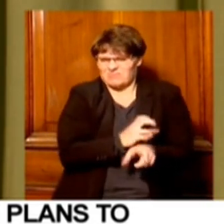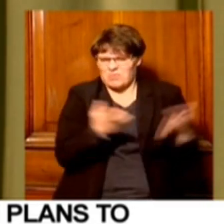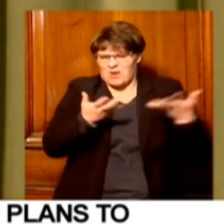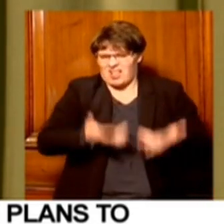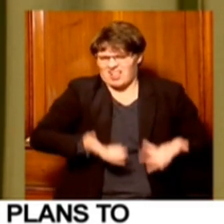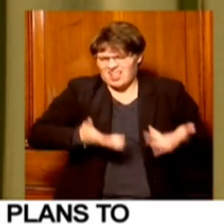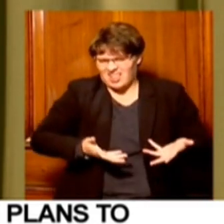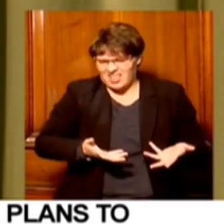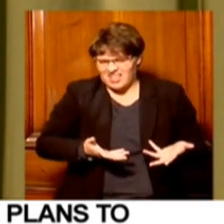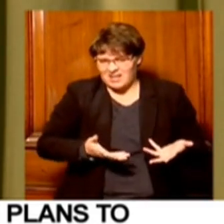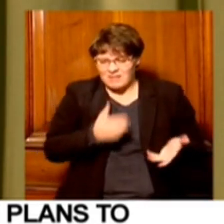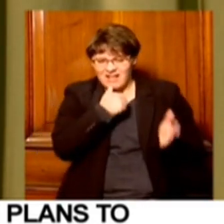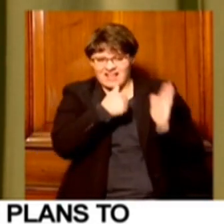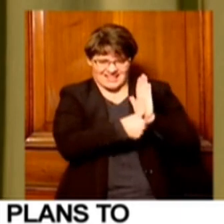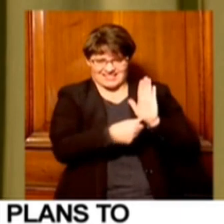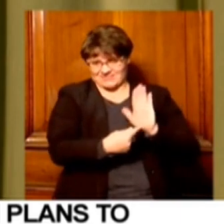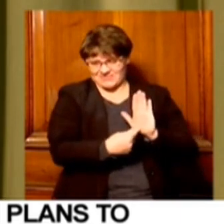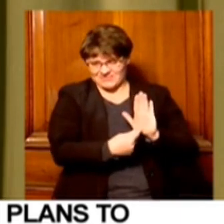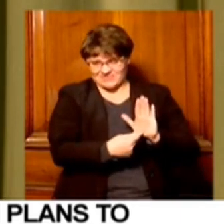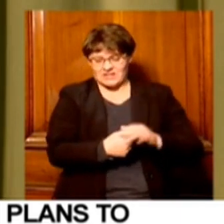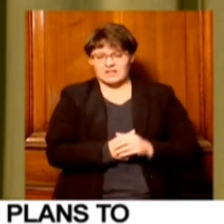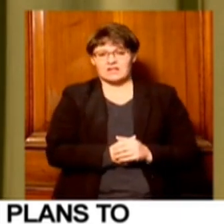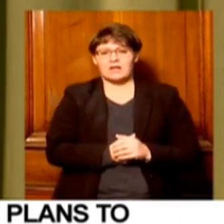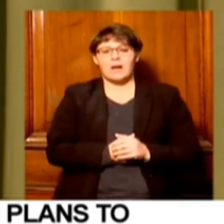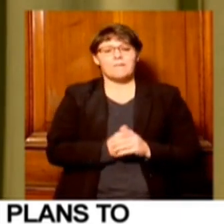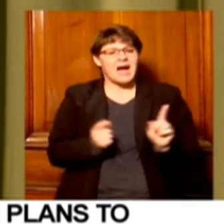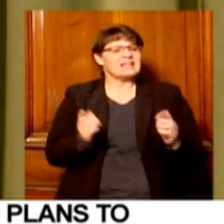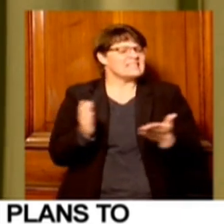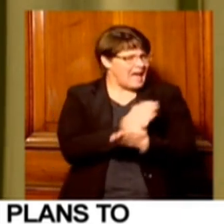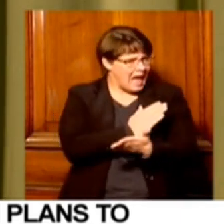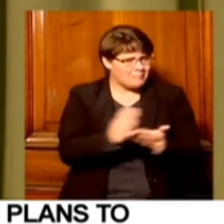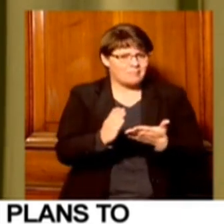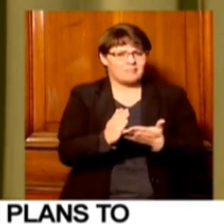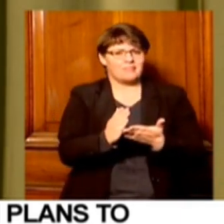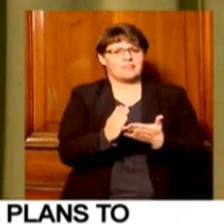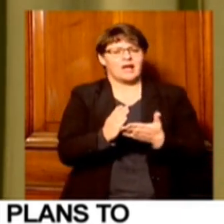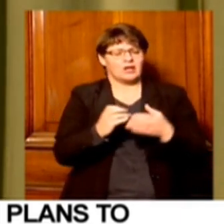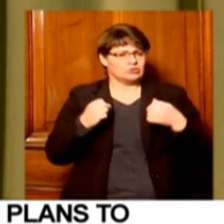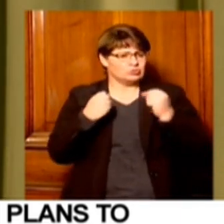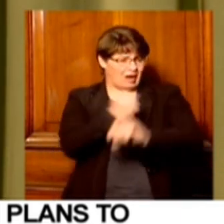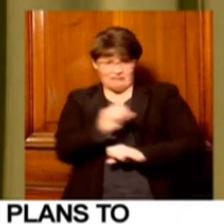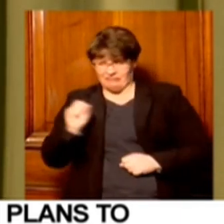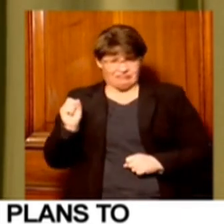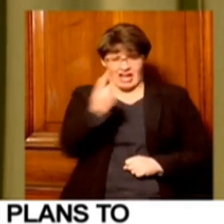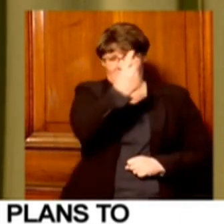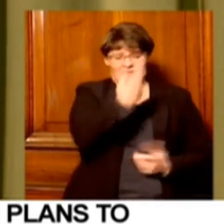they cross. But there are those who take longer distances. Let's take